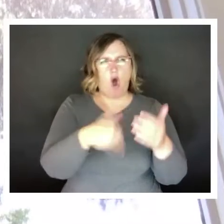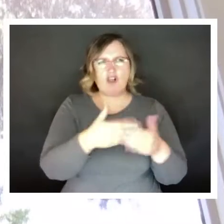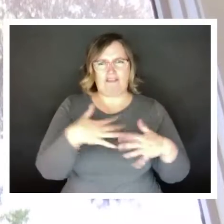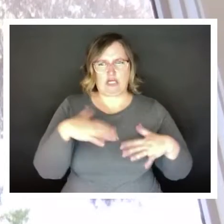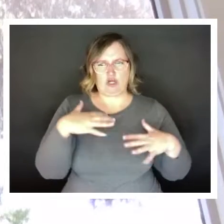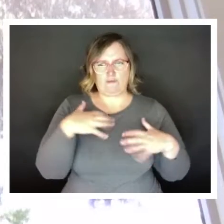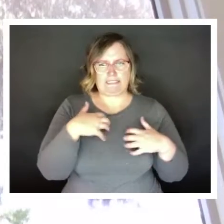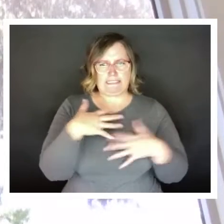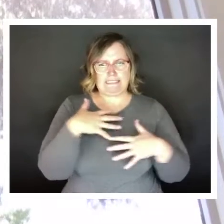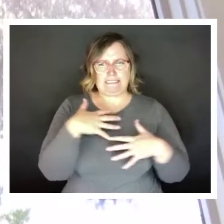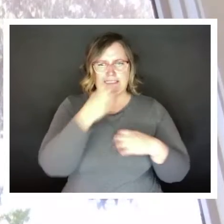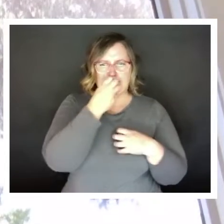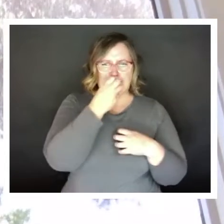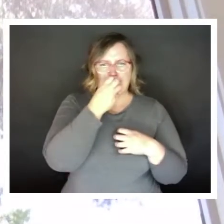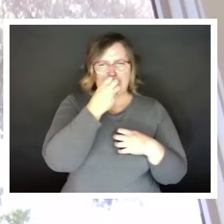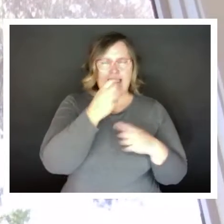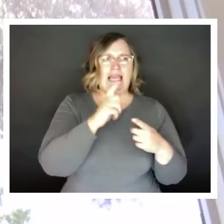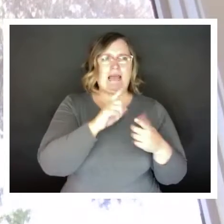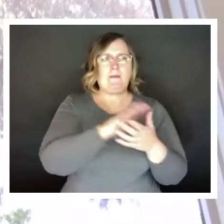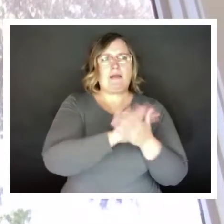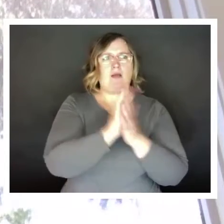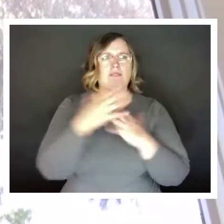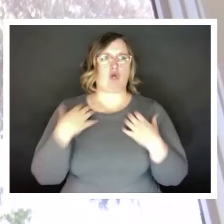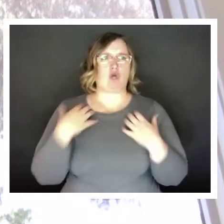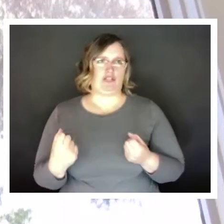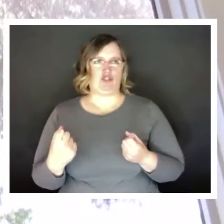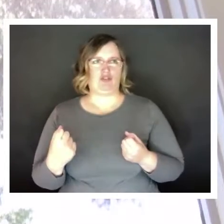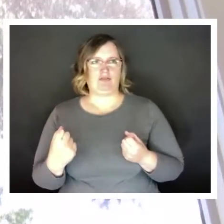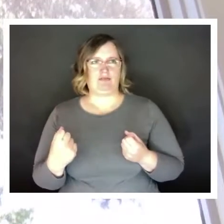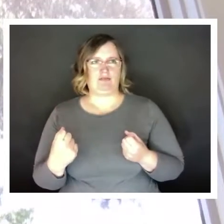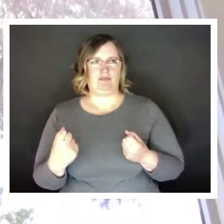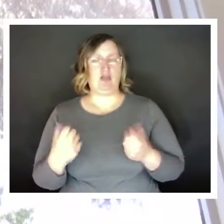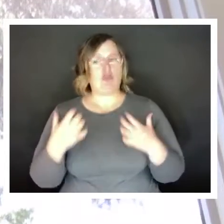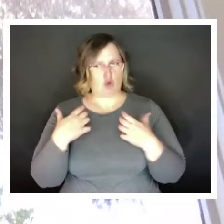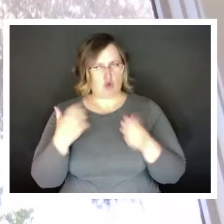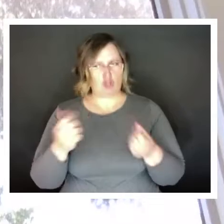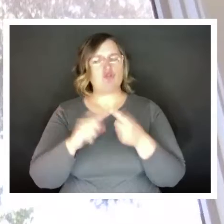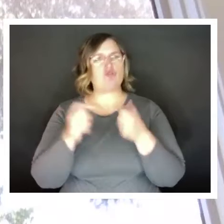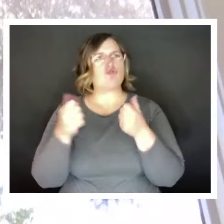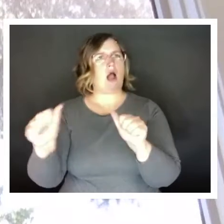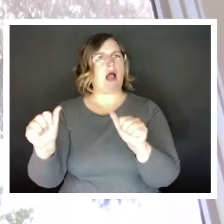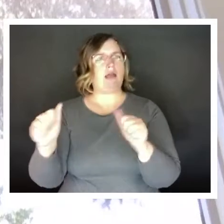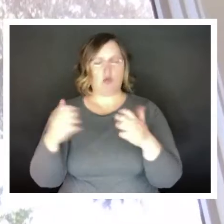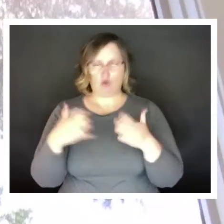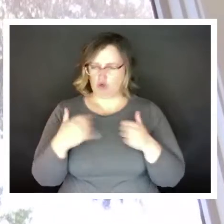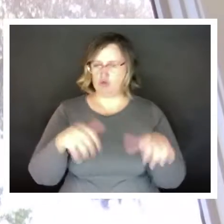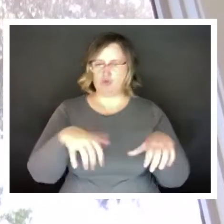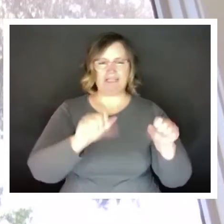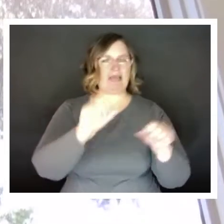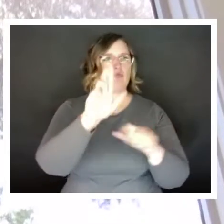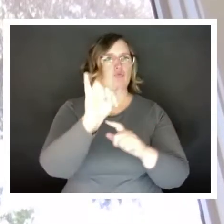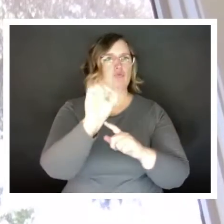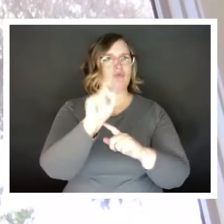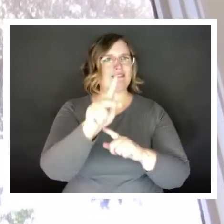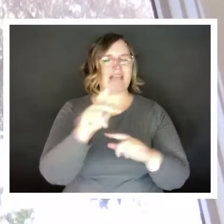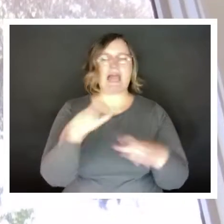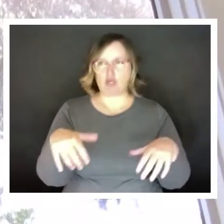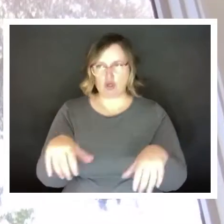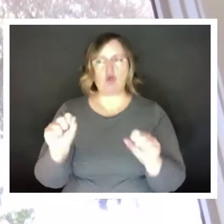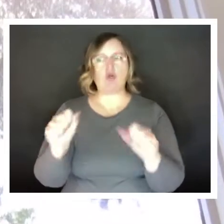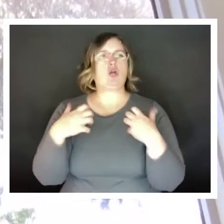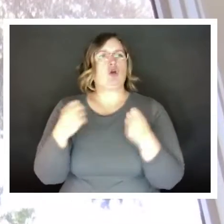energy and anxiety into courage. Courage to try, courage to take risks, and courage to face failure.